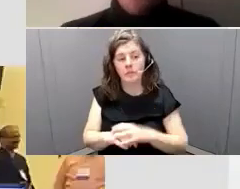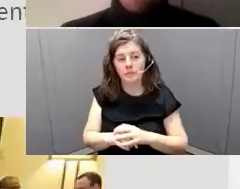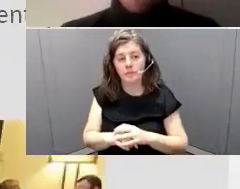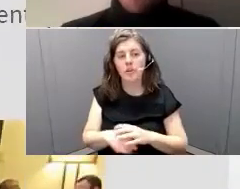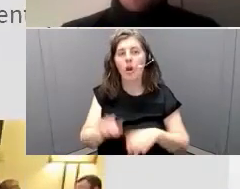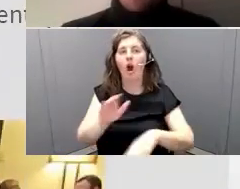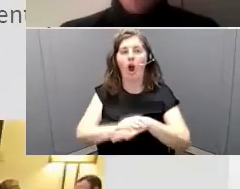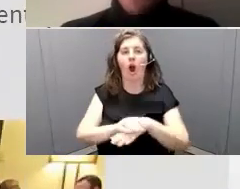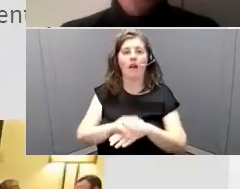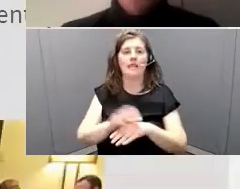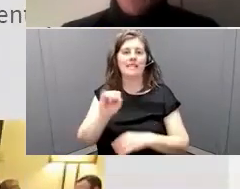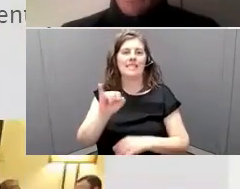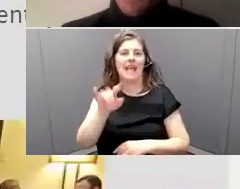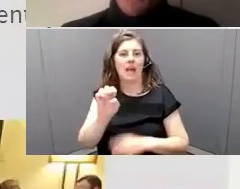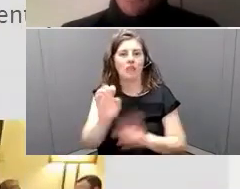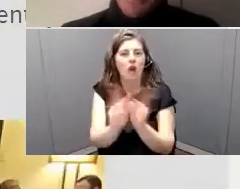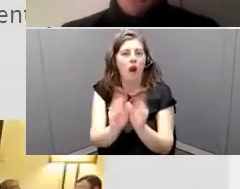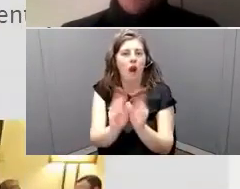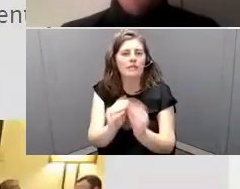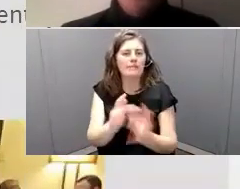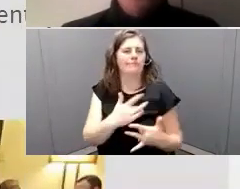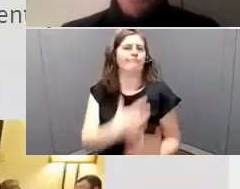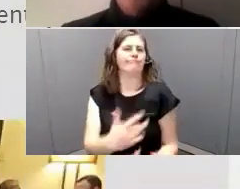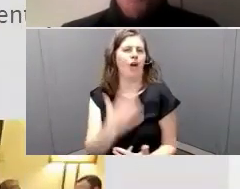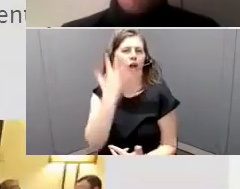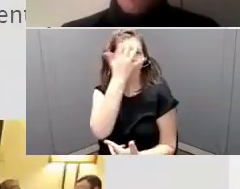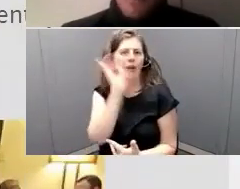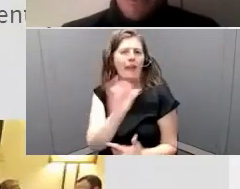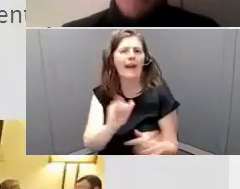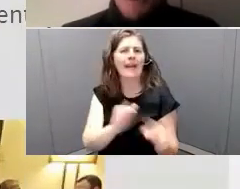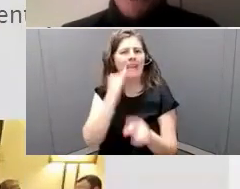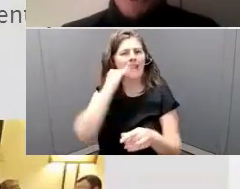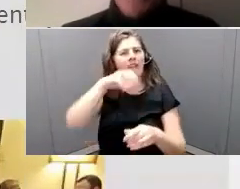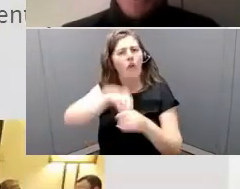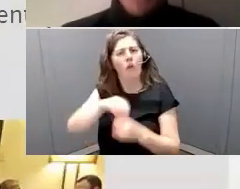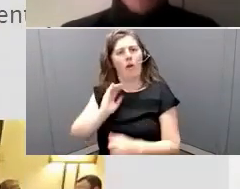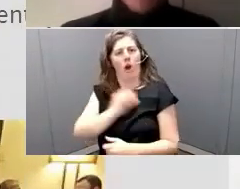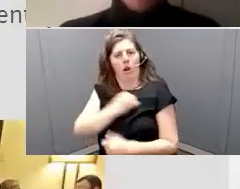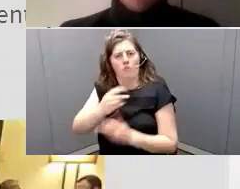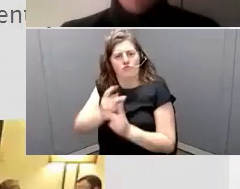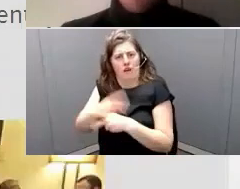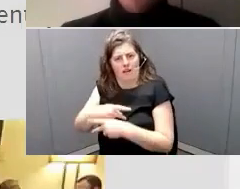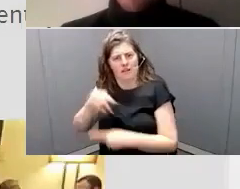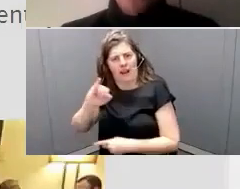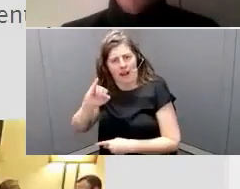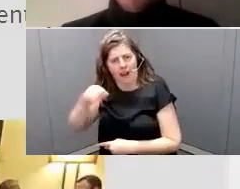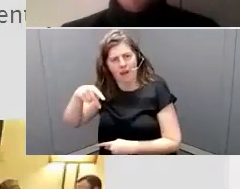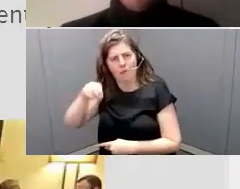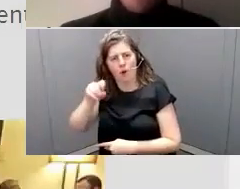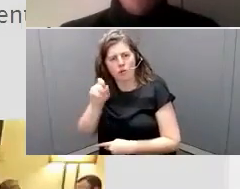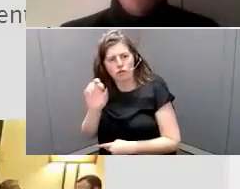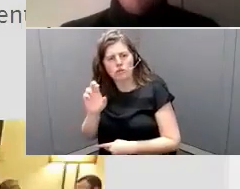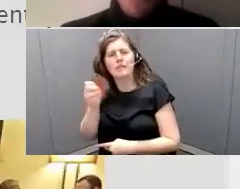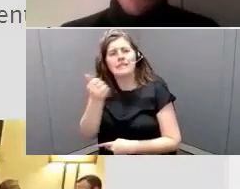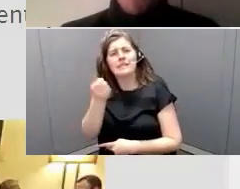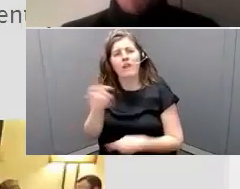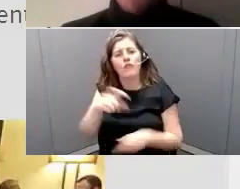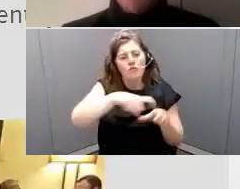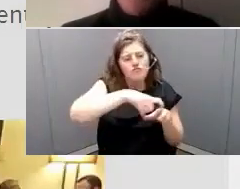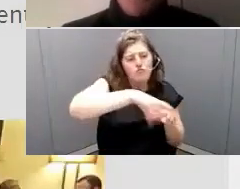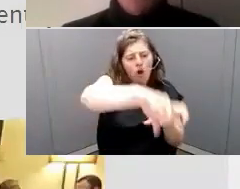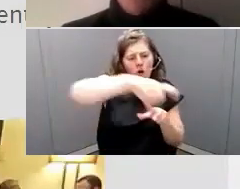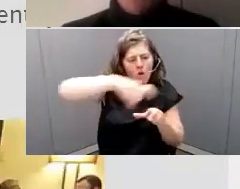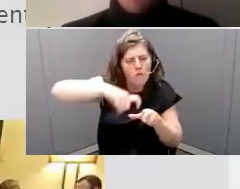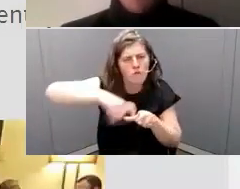on-site conferences usually looked like when they involved iPosters. Several rows of